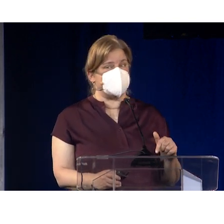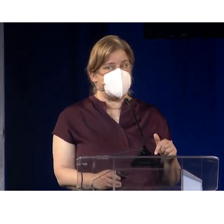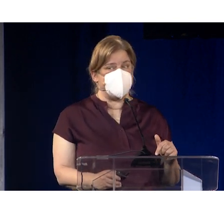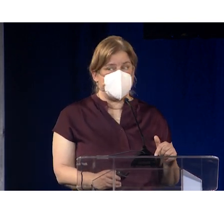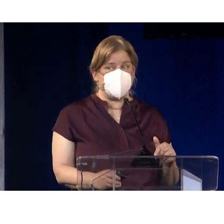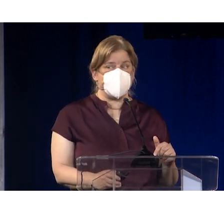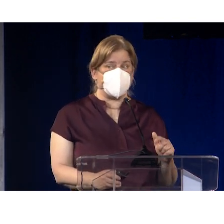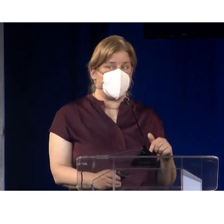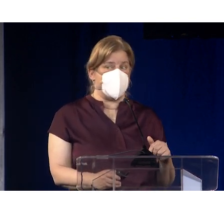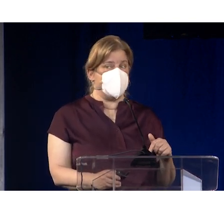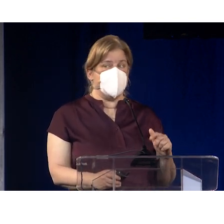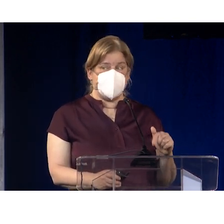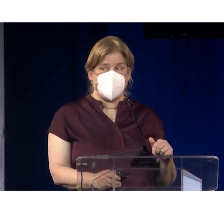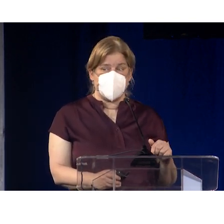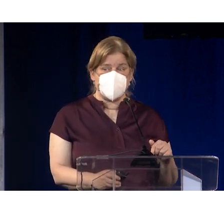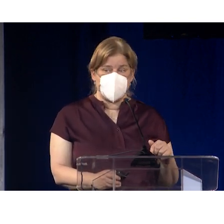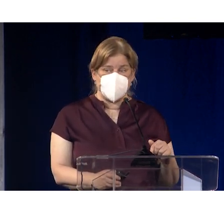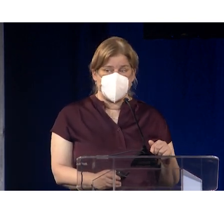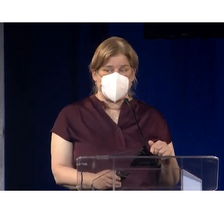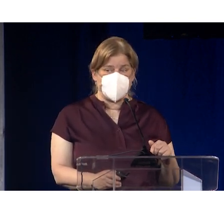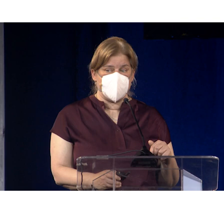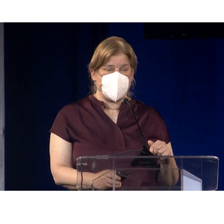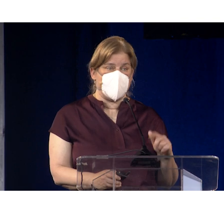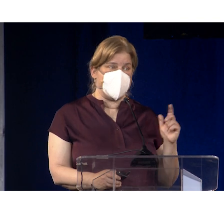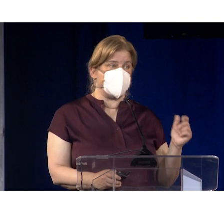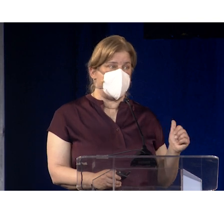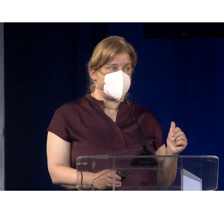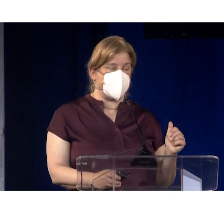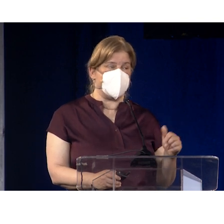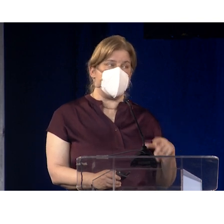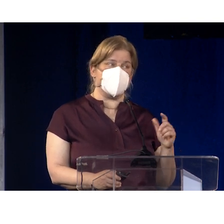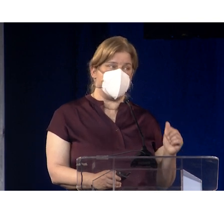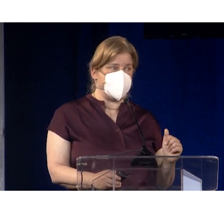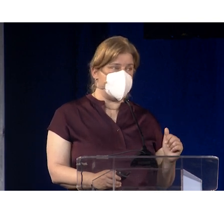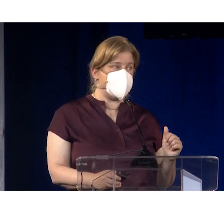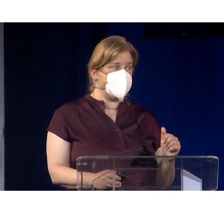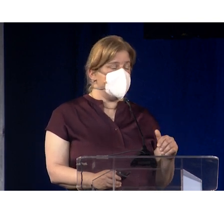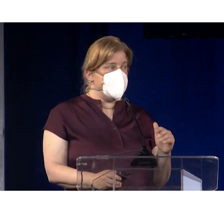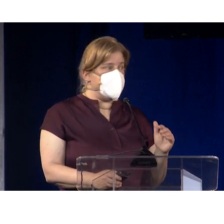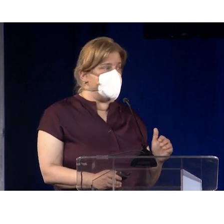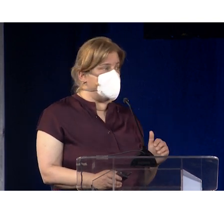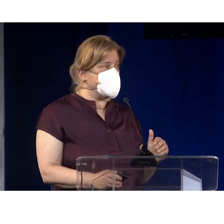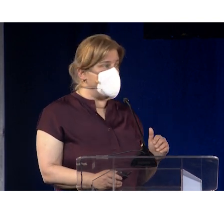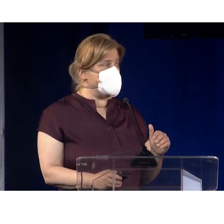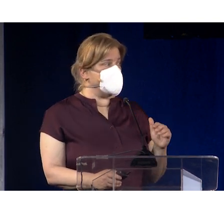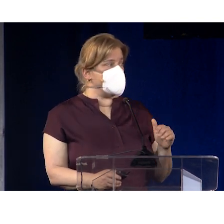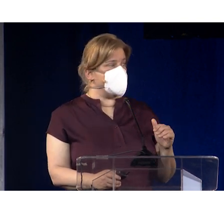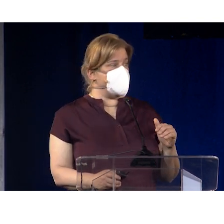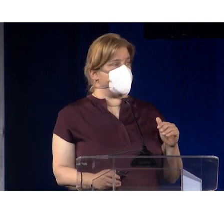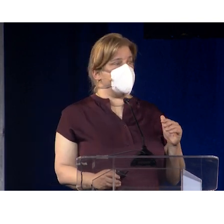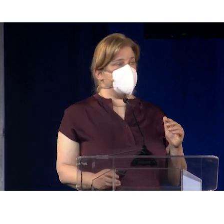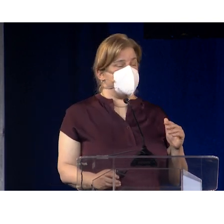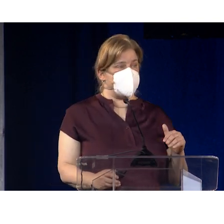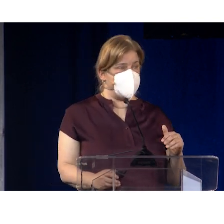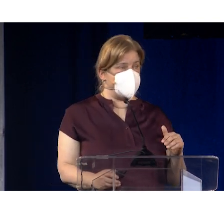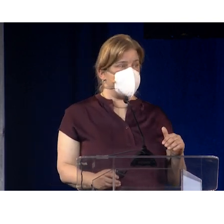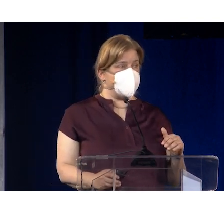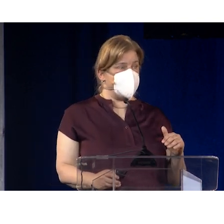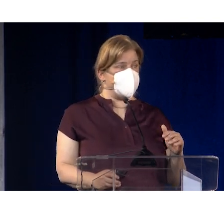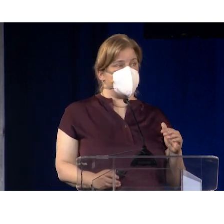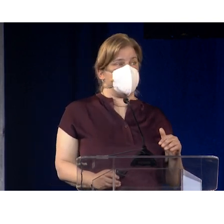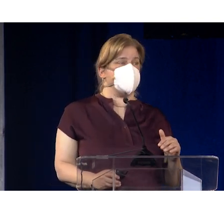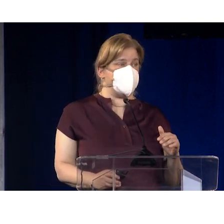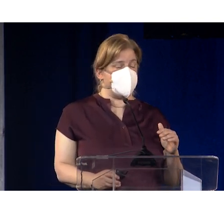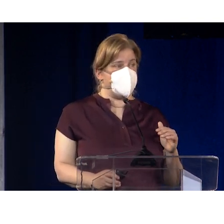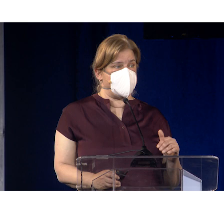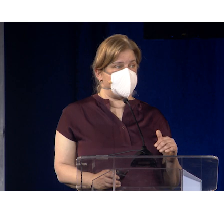to receive benefits from deep brain stimulation surgery. And this patient was able to do that and ameliorated much of his